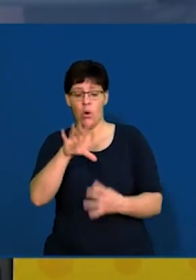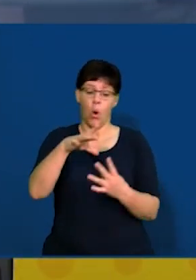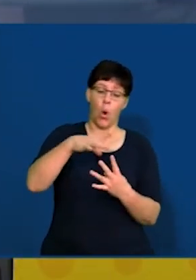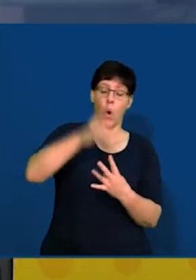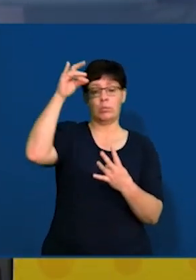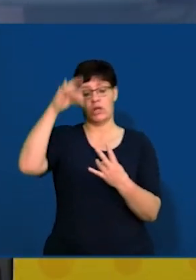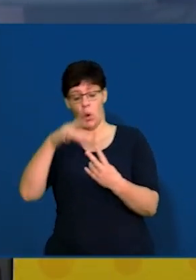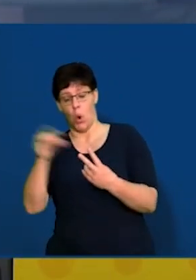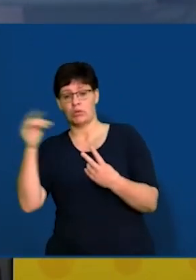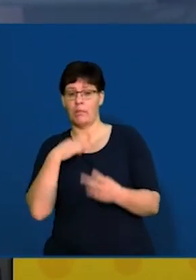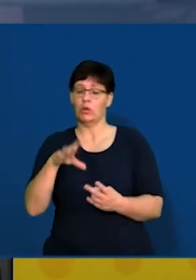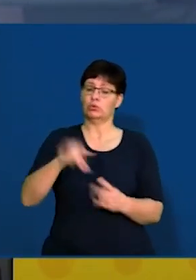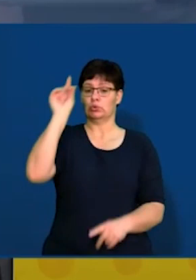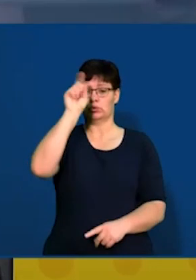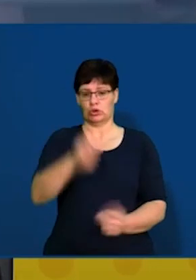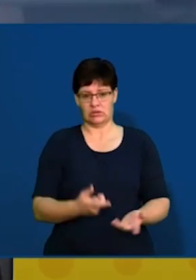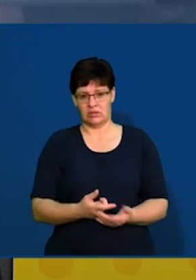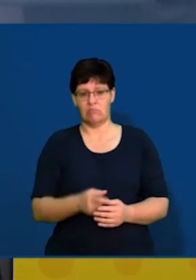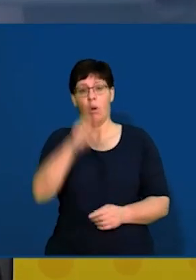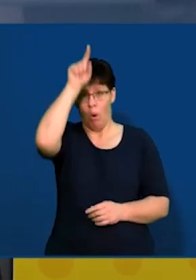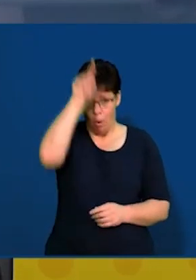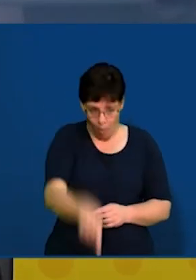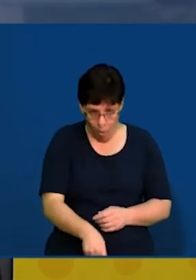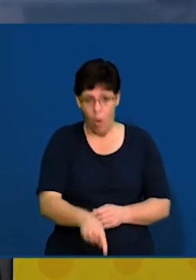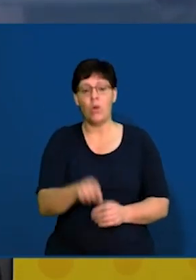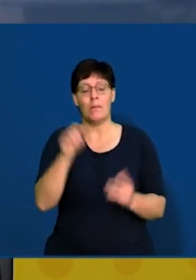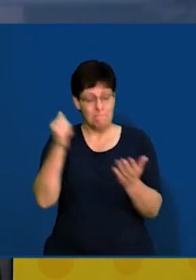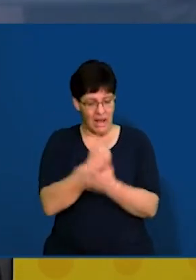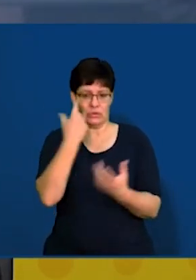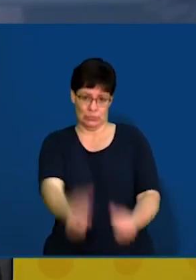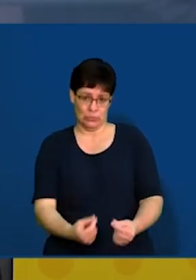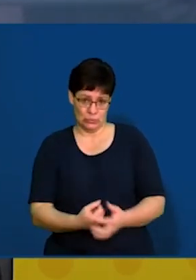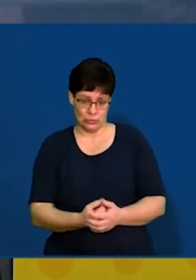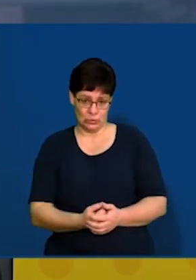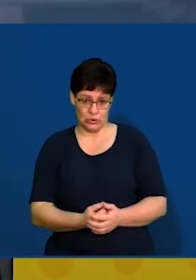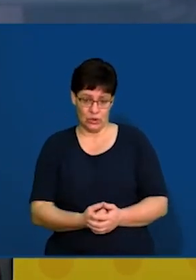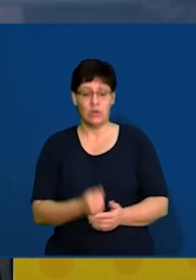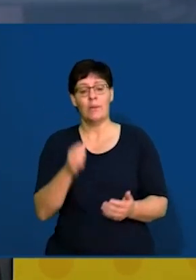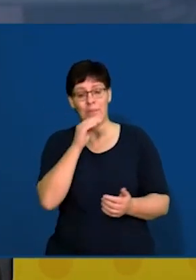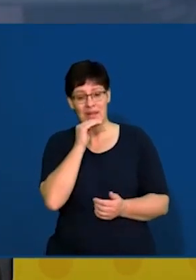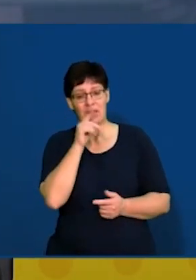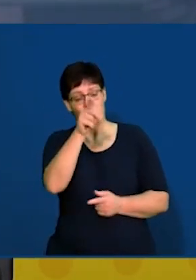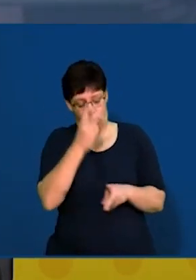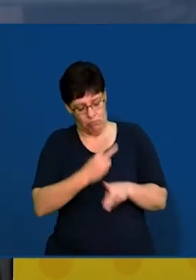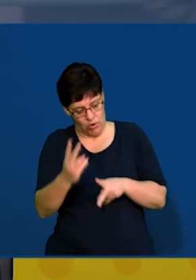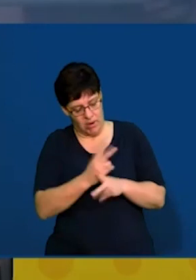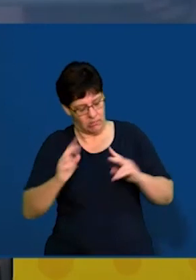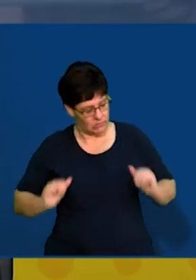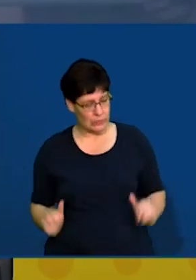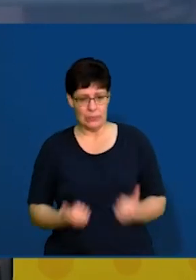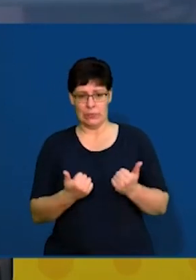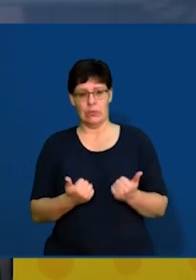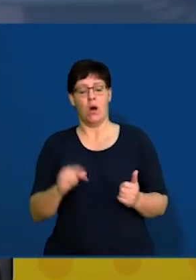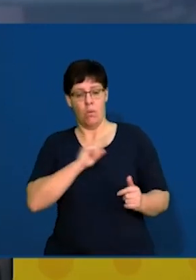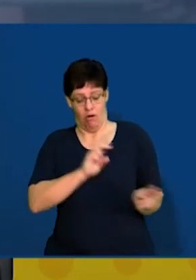to actually choose questions. All questions are compulsory. So it says a lot has to go in terms of preparing, in terms of the level